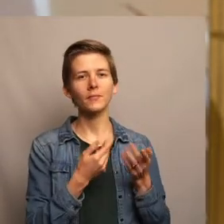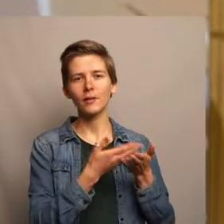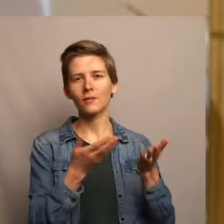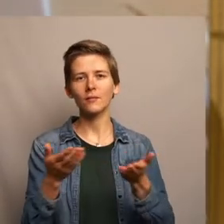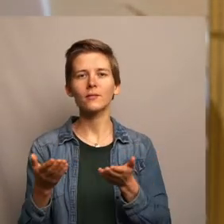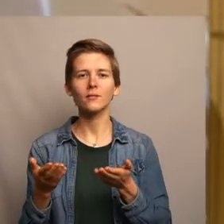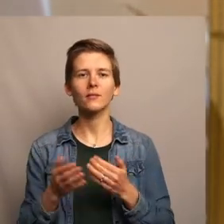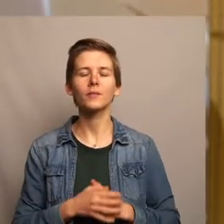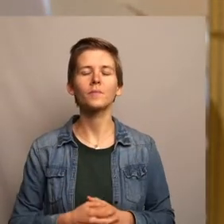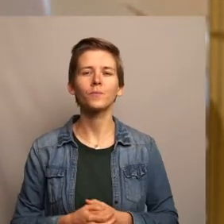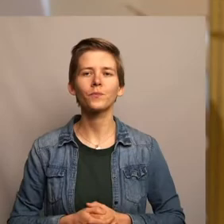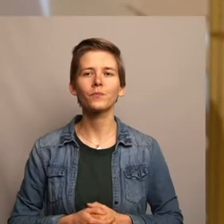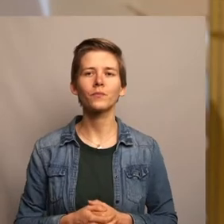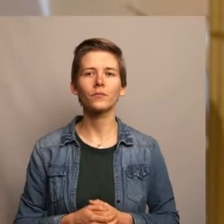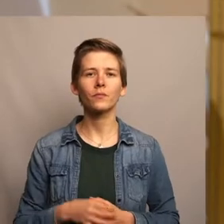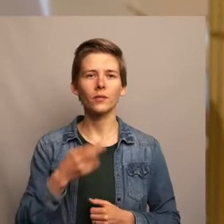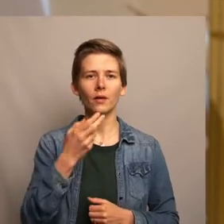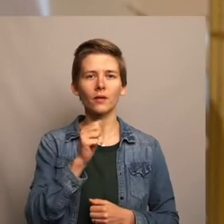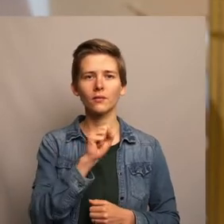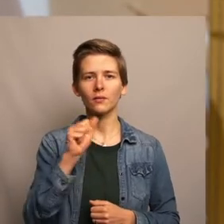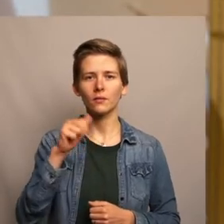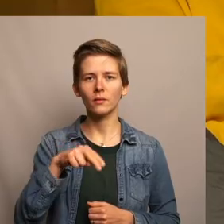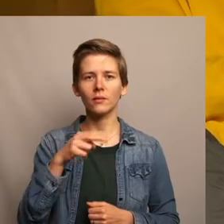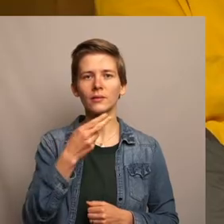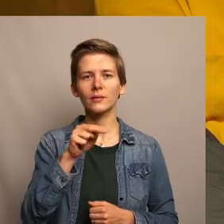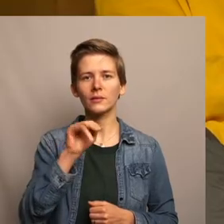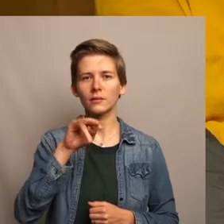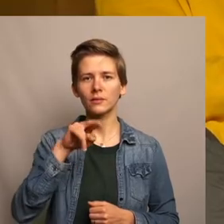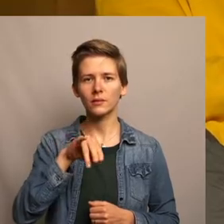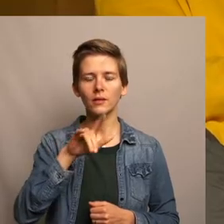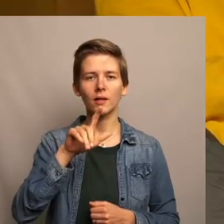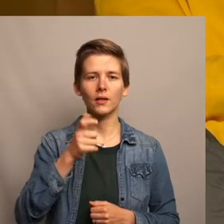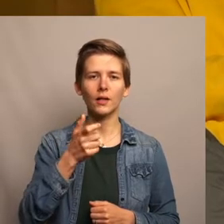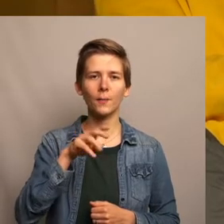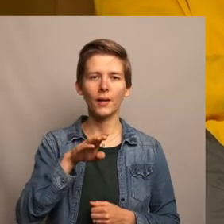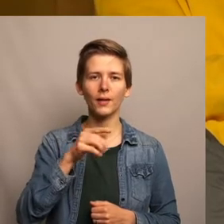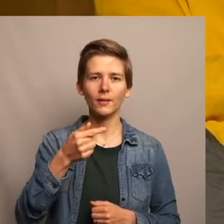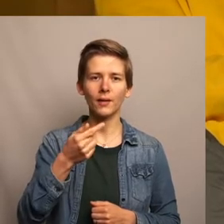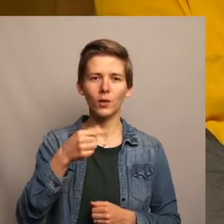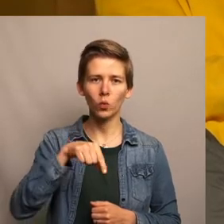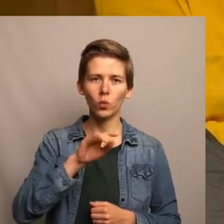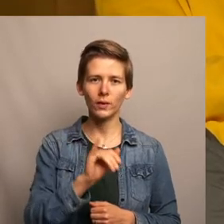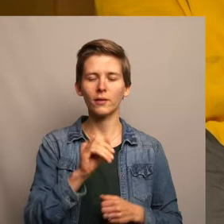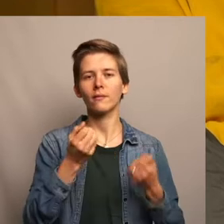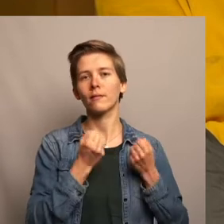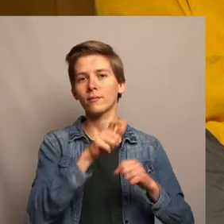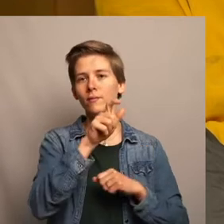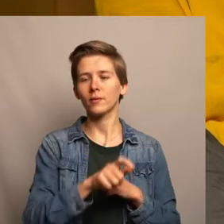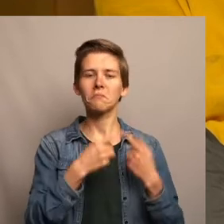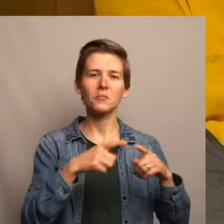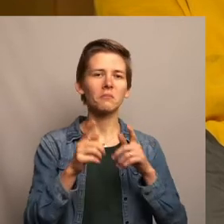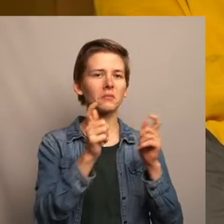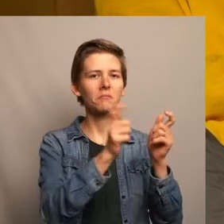there. Hassen Hnini is an LGBTQ activist who's been working in several